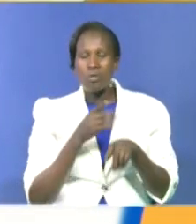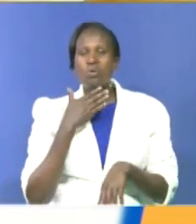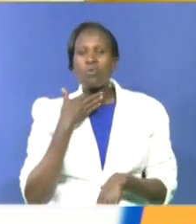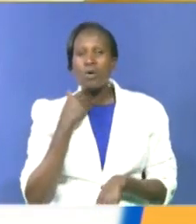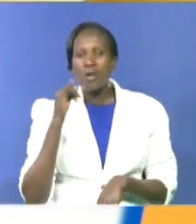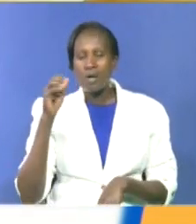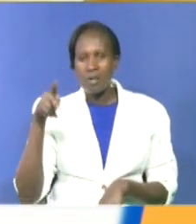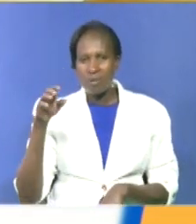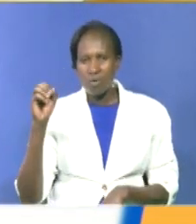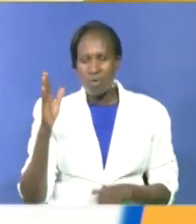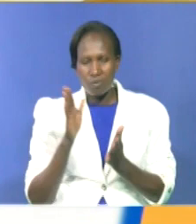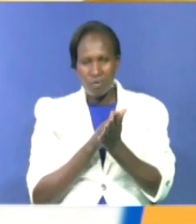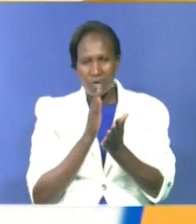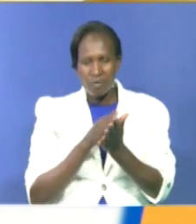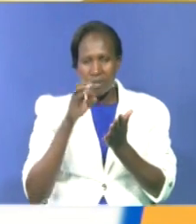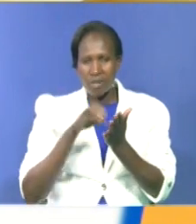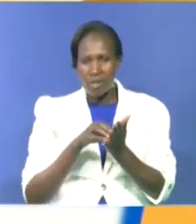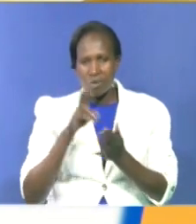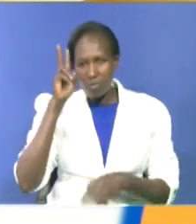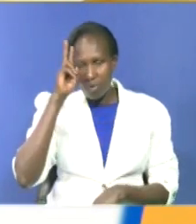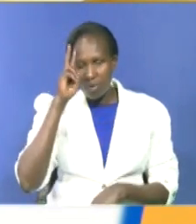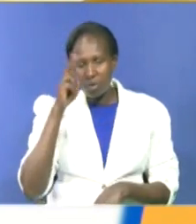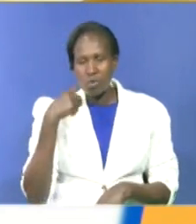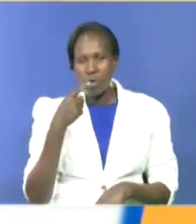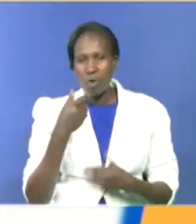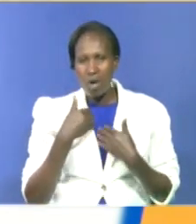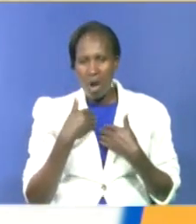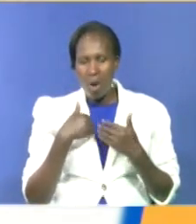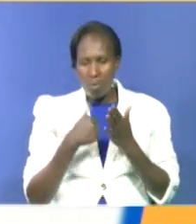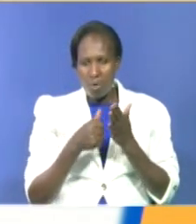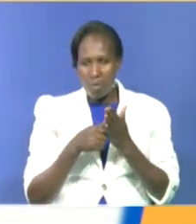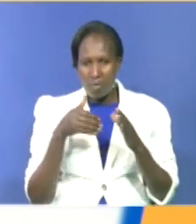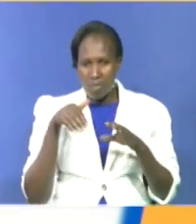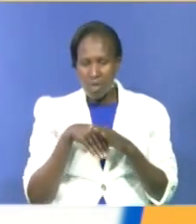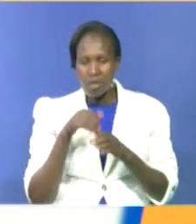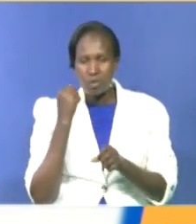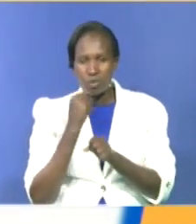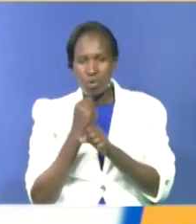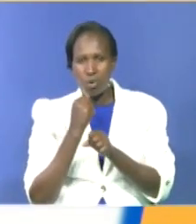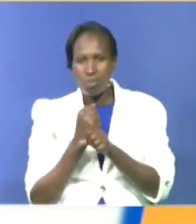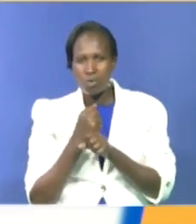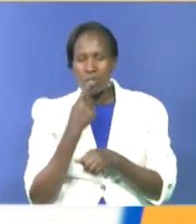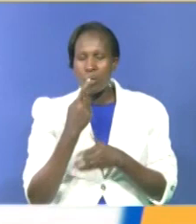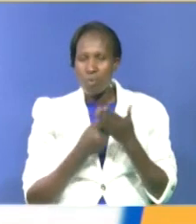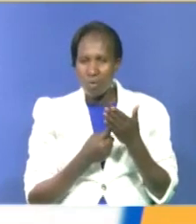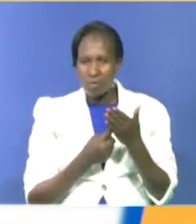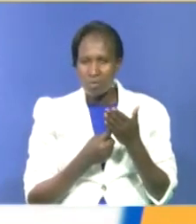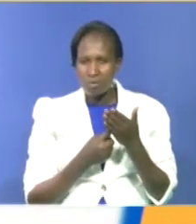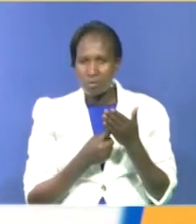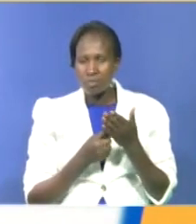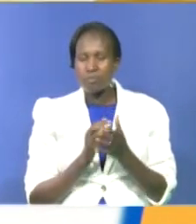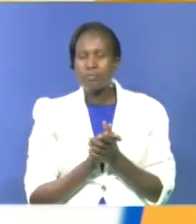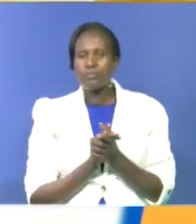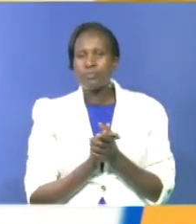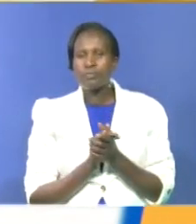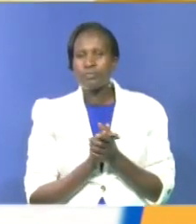IPOA kuharakisha kesi za polisi wanaokabiliwa na utovu wa nidhamu kazini, akisema kuna mrundiko usiofaa wa kesi